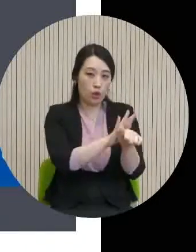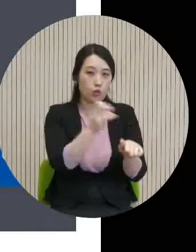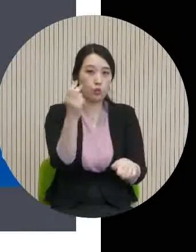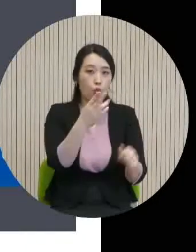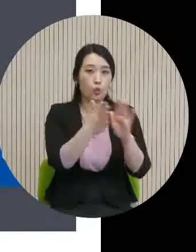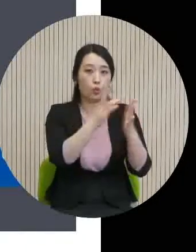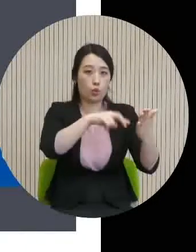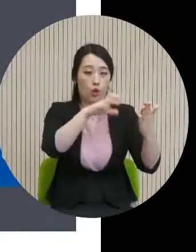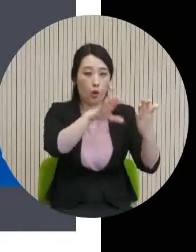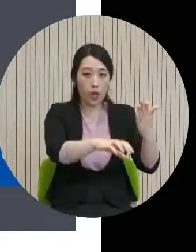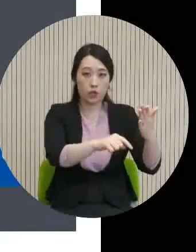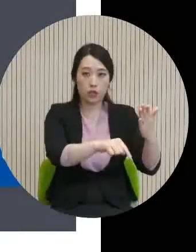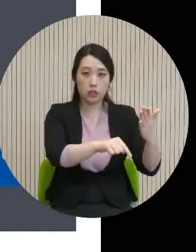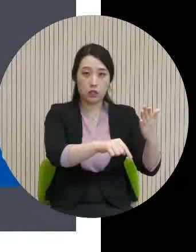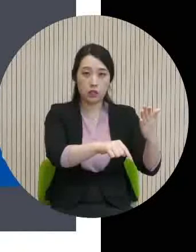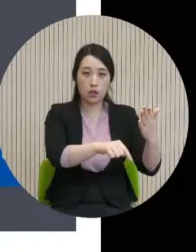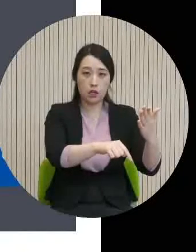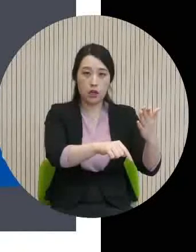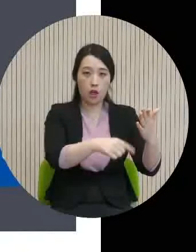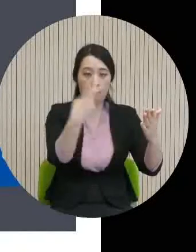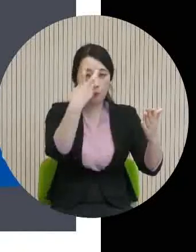maybe make a preservation copy